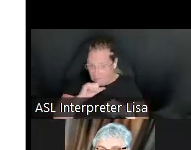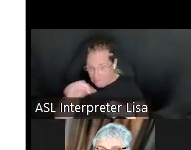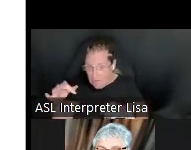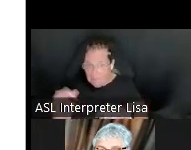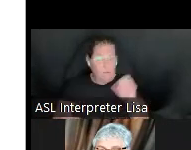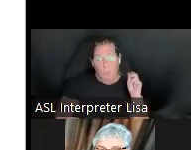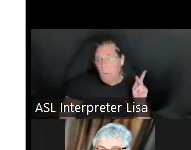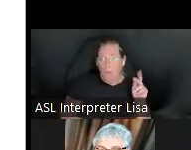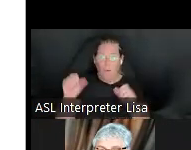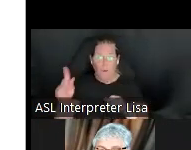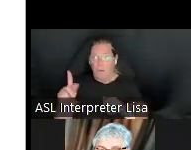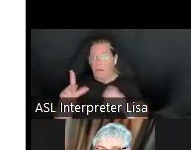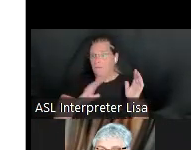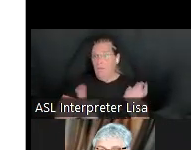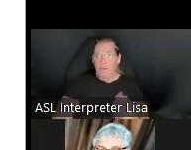Okay.